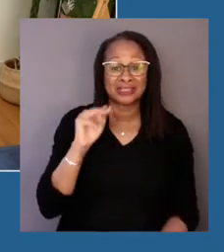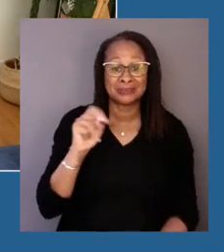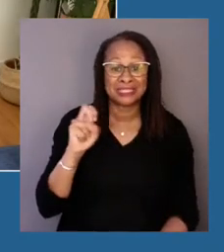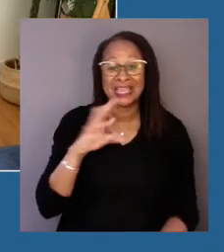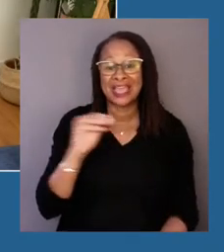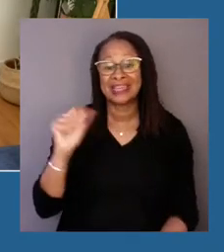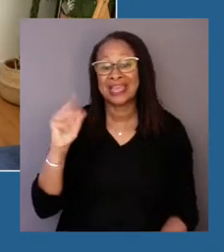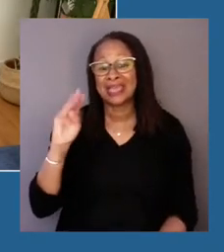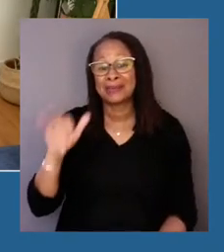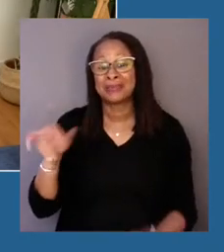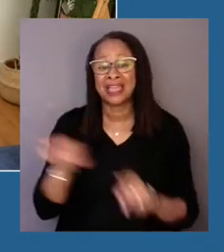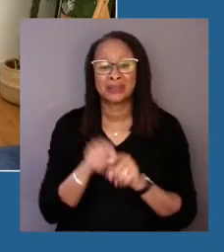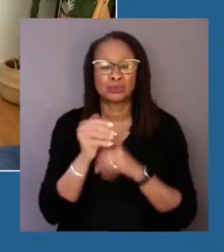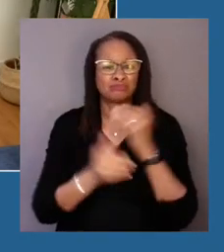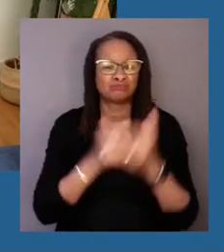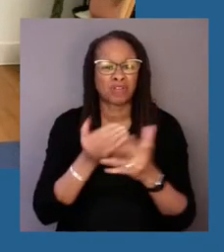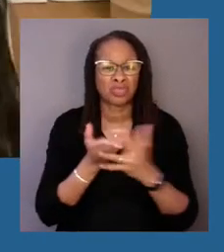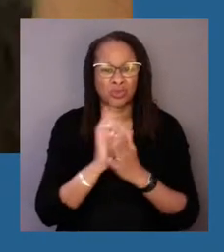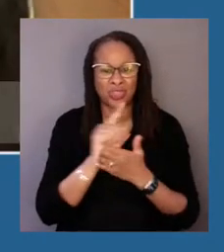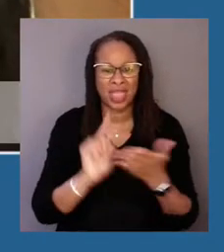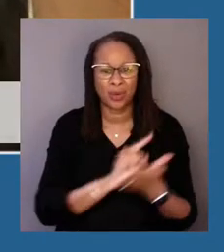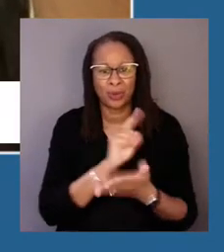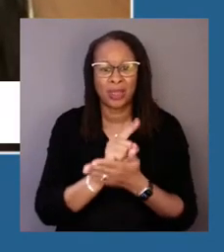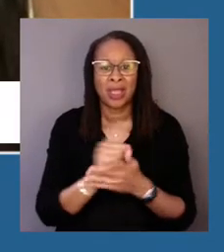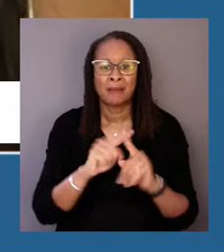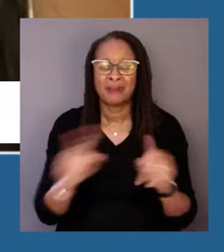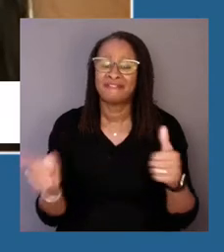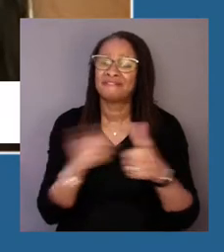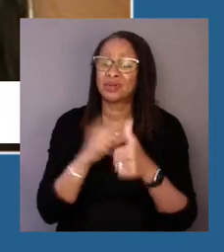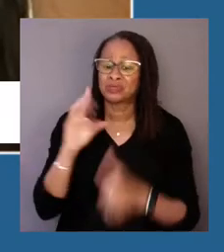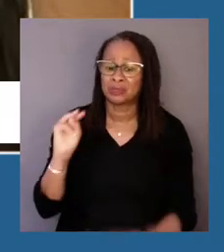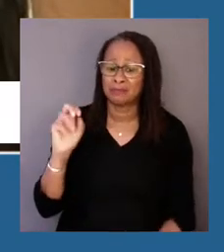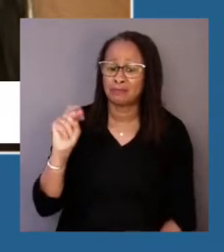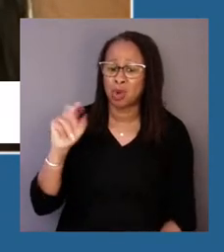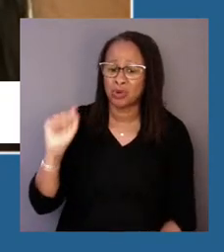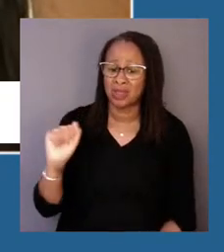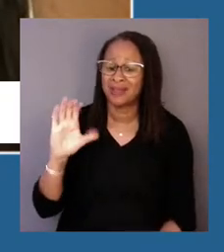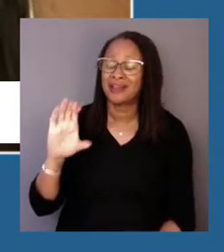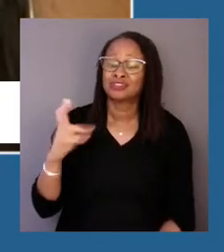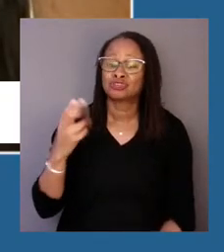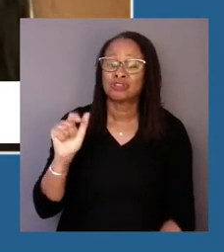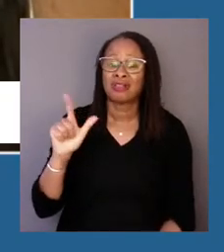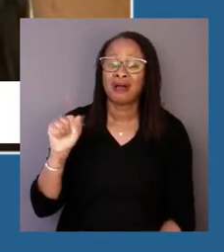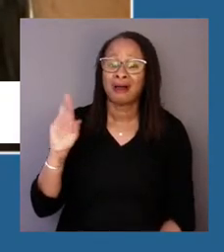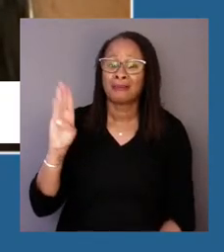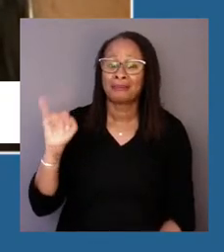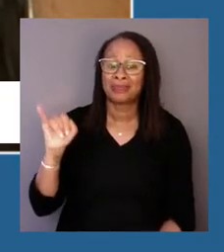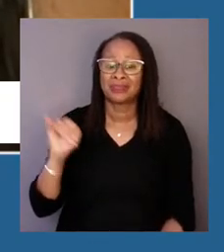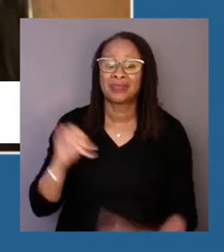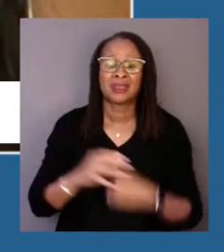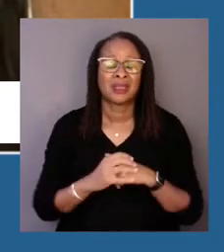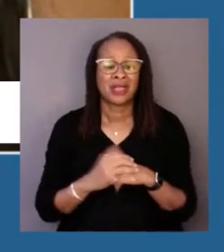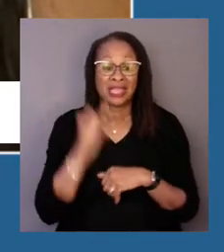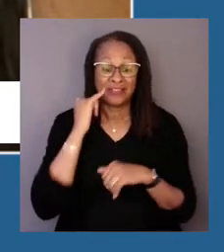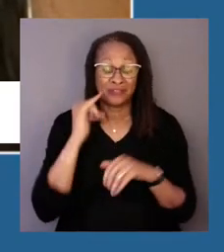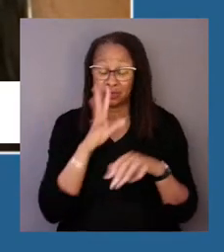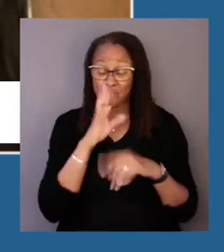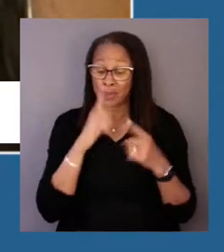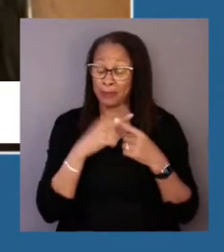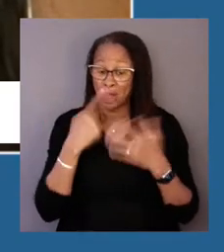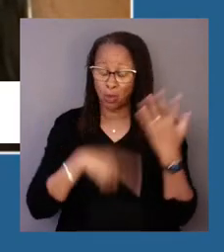But first, Mona, I wanted to ask you if you could talk about what caught your eye about